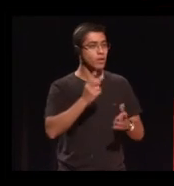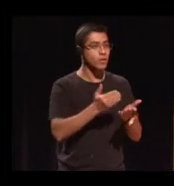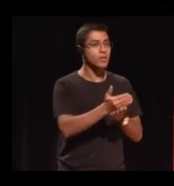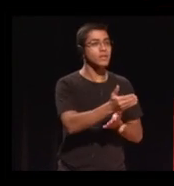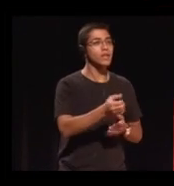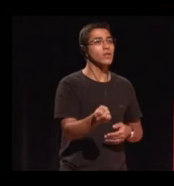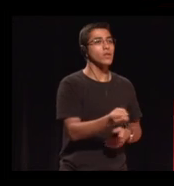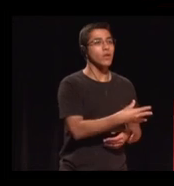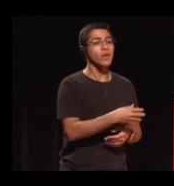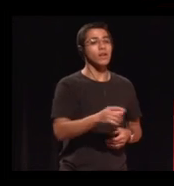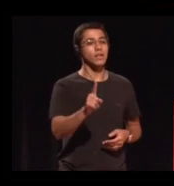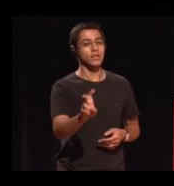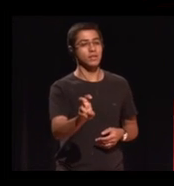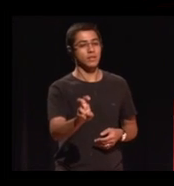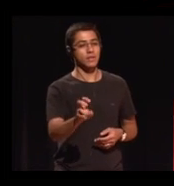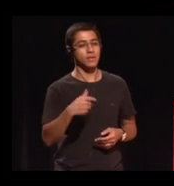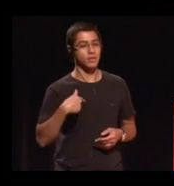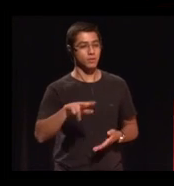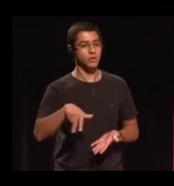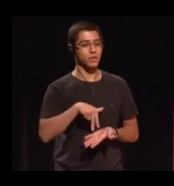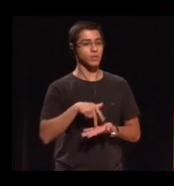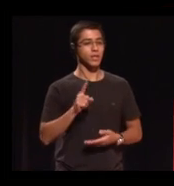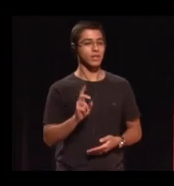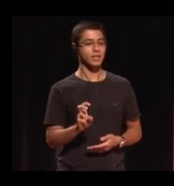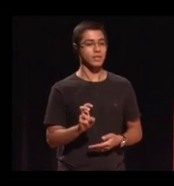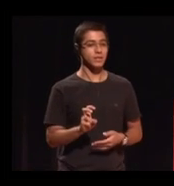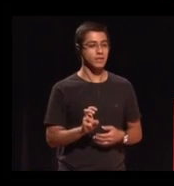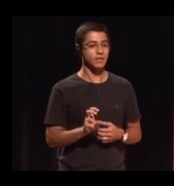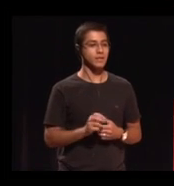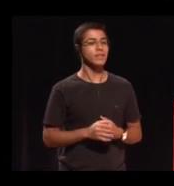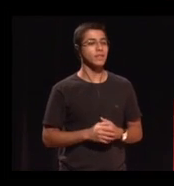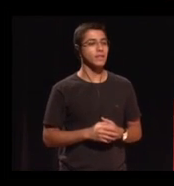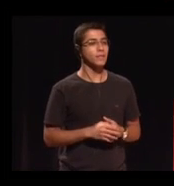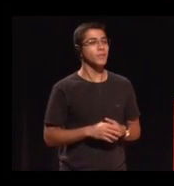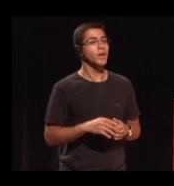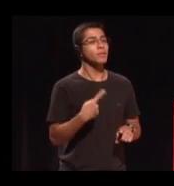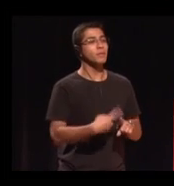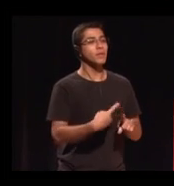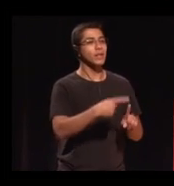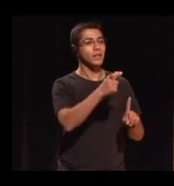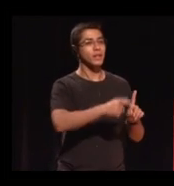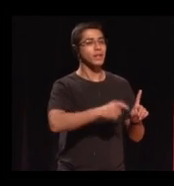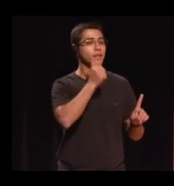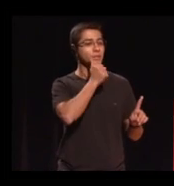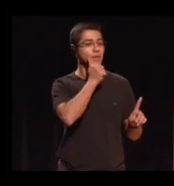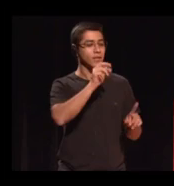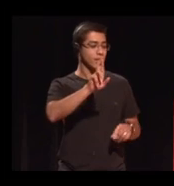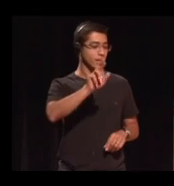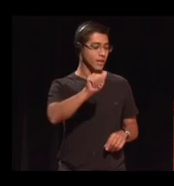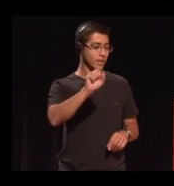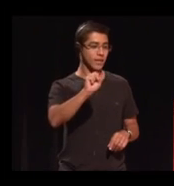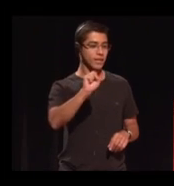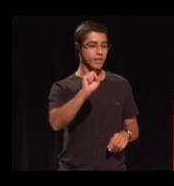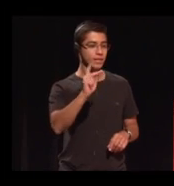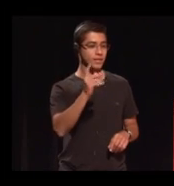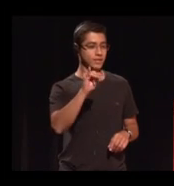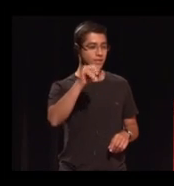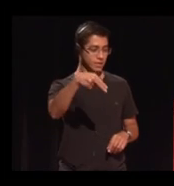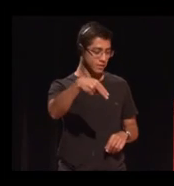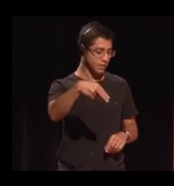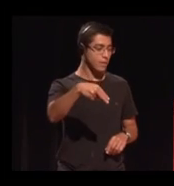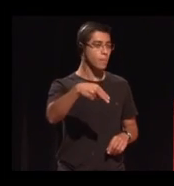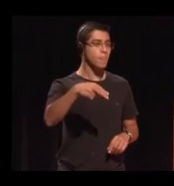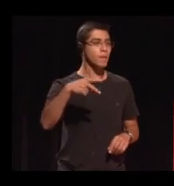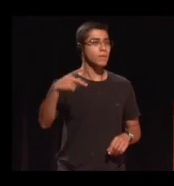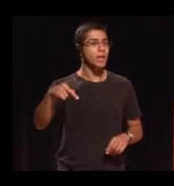And I particularly like this project because Rasheen has a very poetic way to address a very complex problem, and I'm looking forward